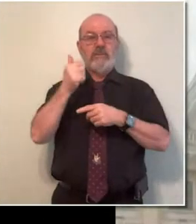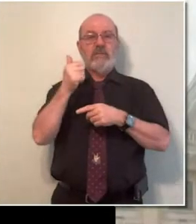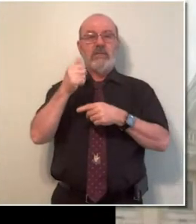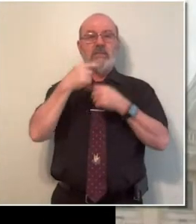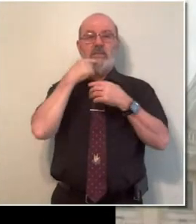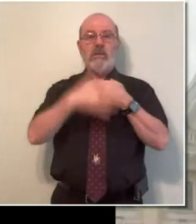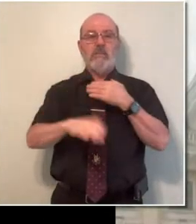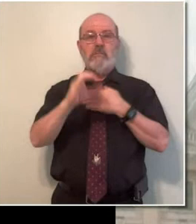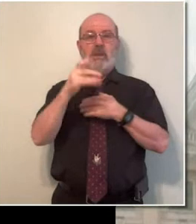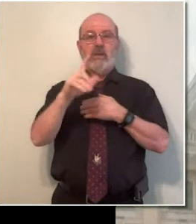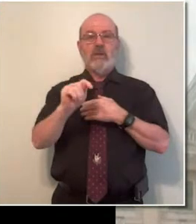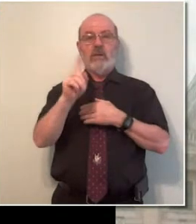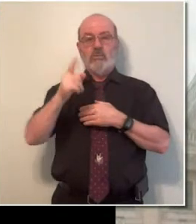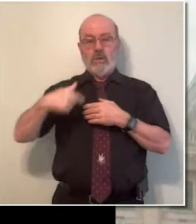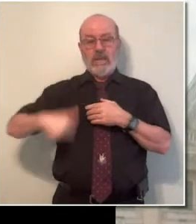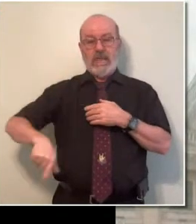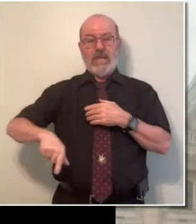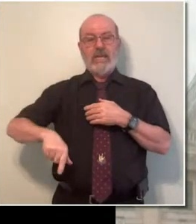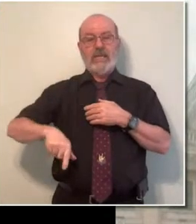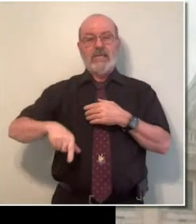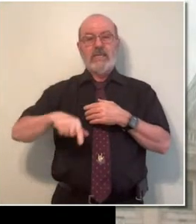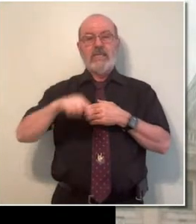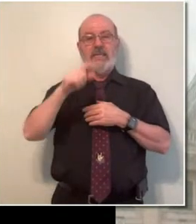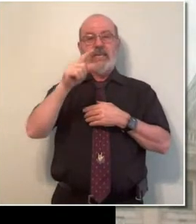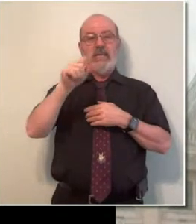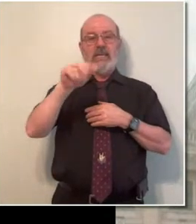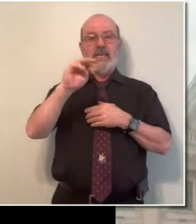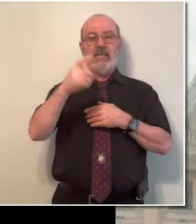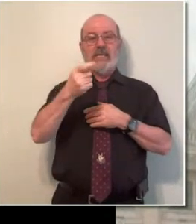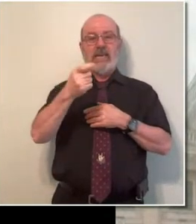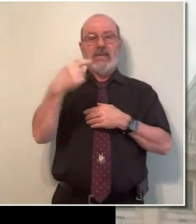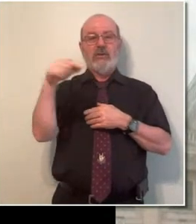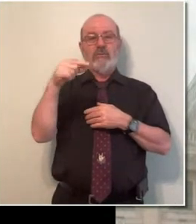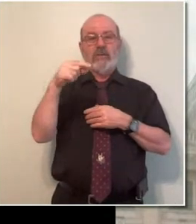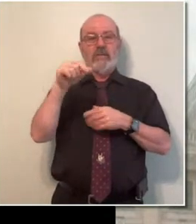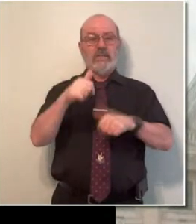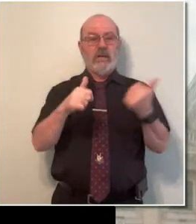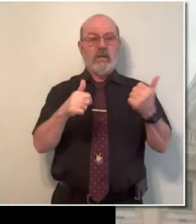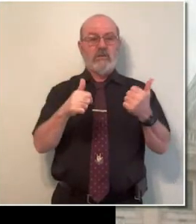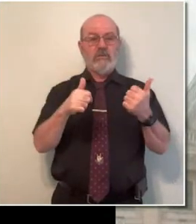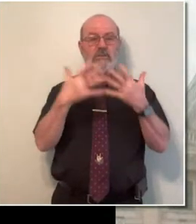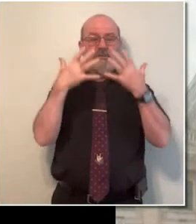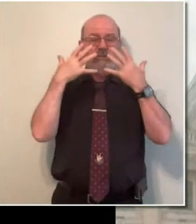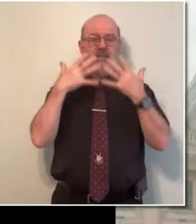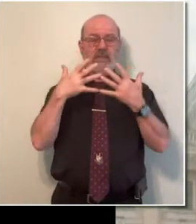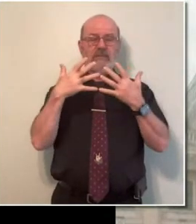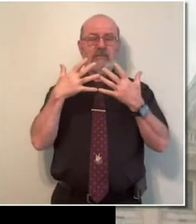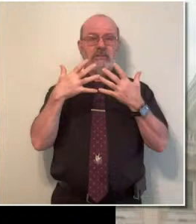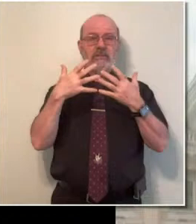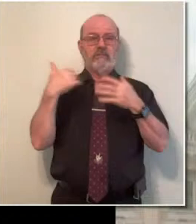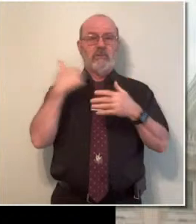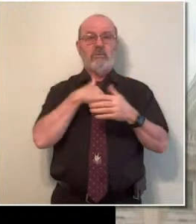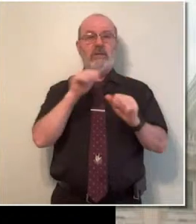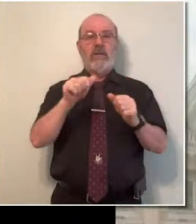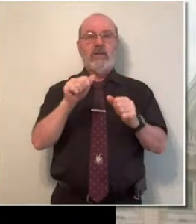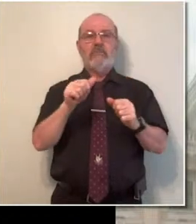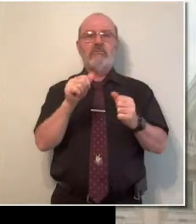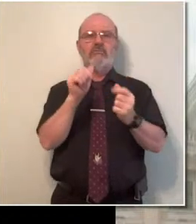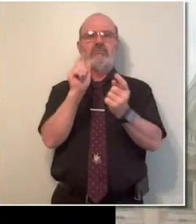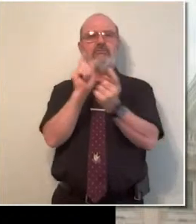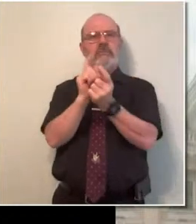in one leg and gangrene in the other. So sad. But we were able to meet and